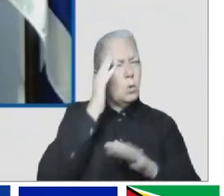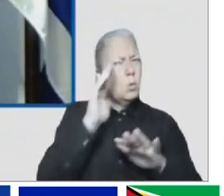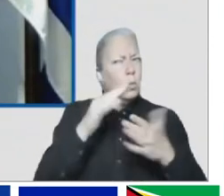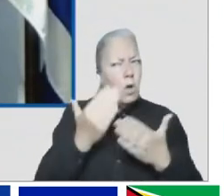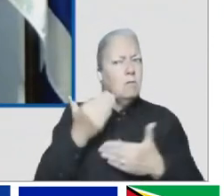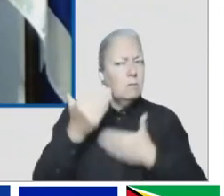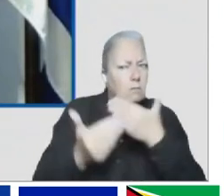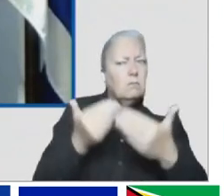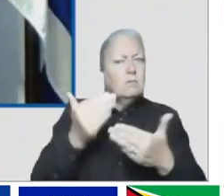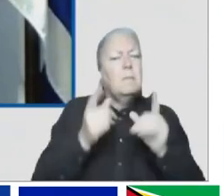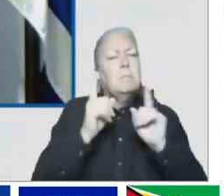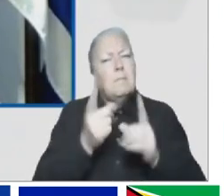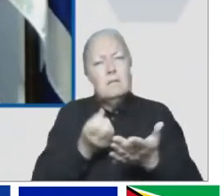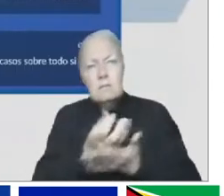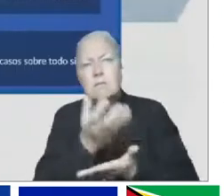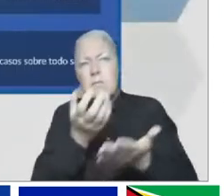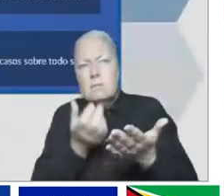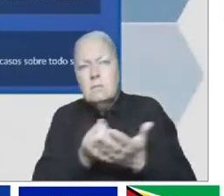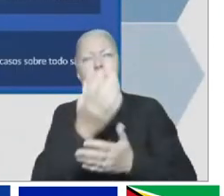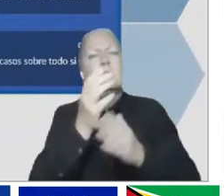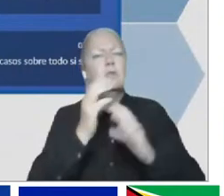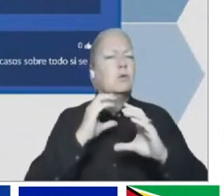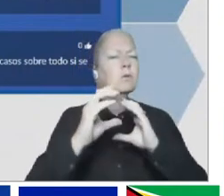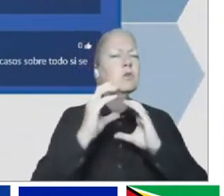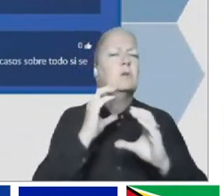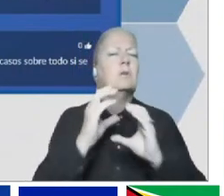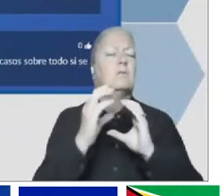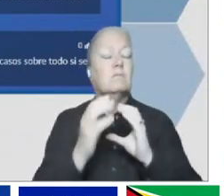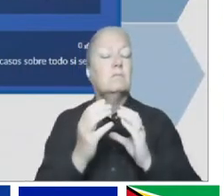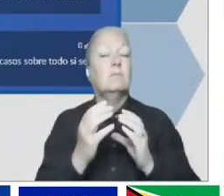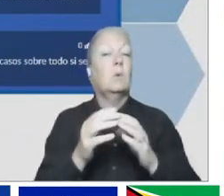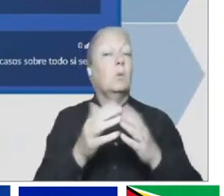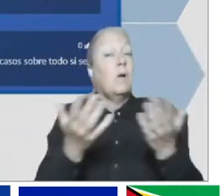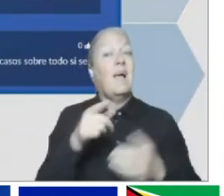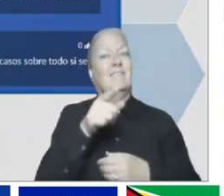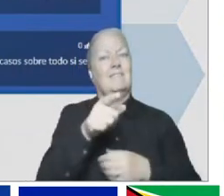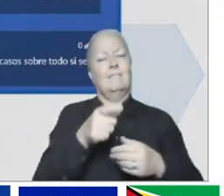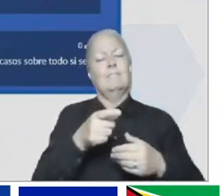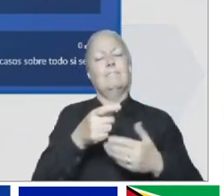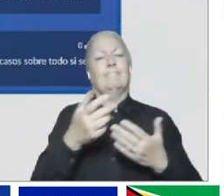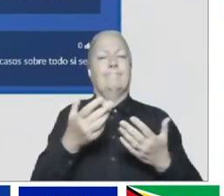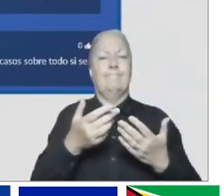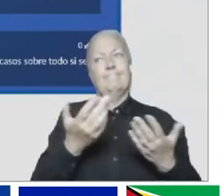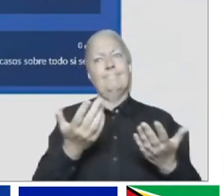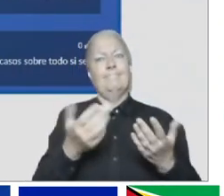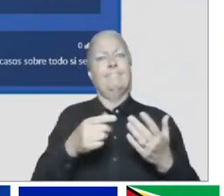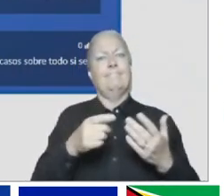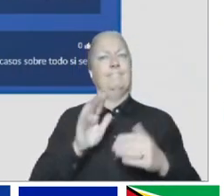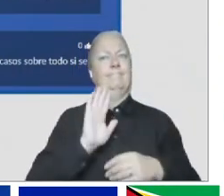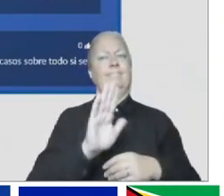our citizenship. And, well, I don't know if I answered your question.